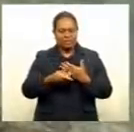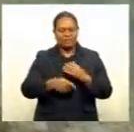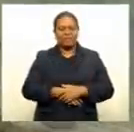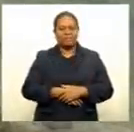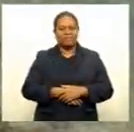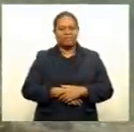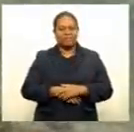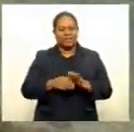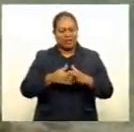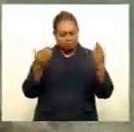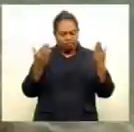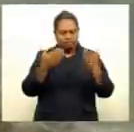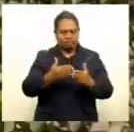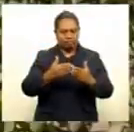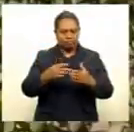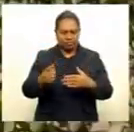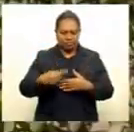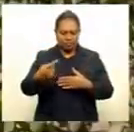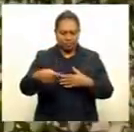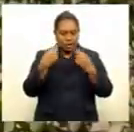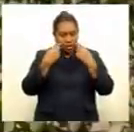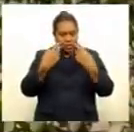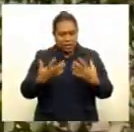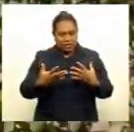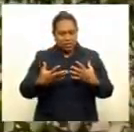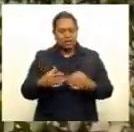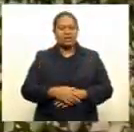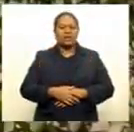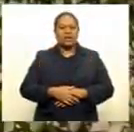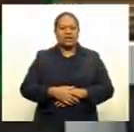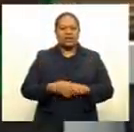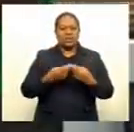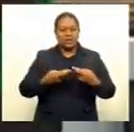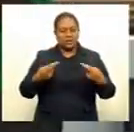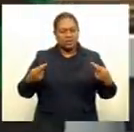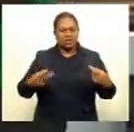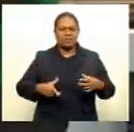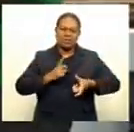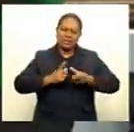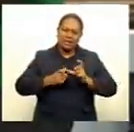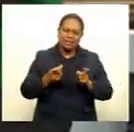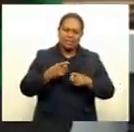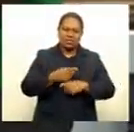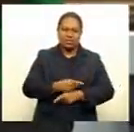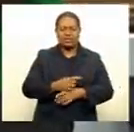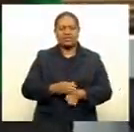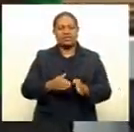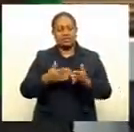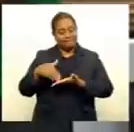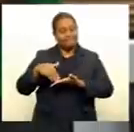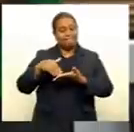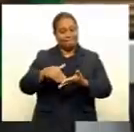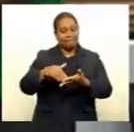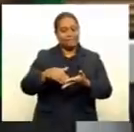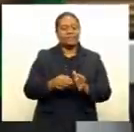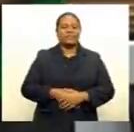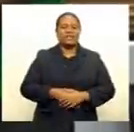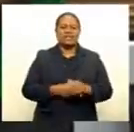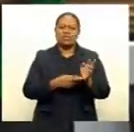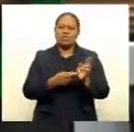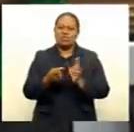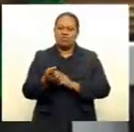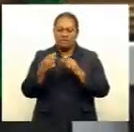which aims to sustain our natural resources during COVID-19 and climatic events, will help those in rural areas to